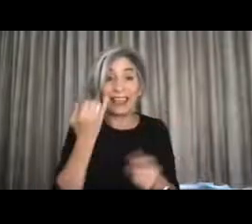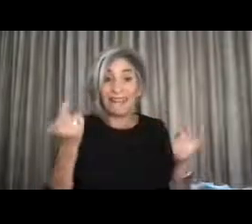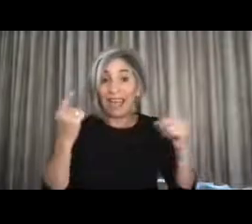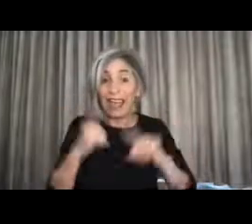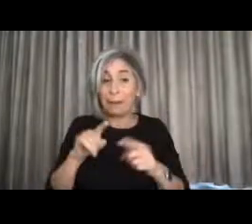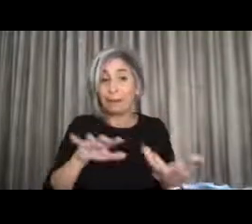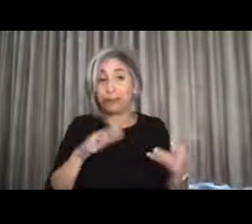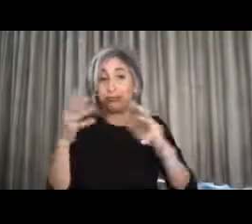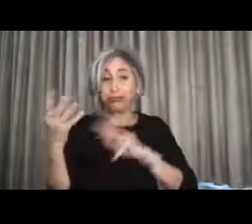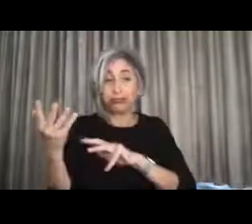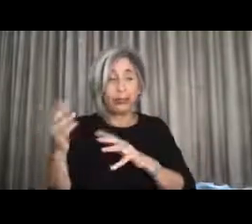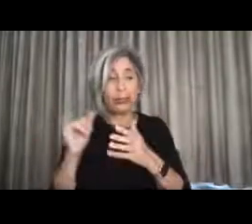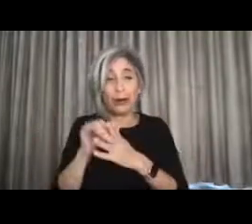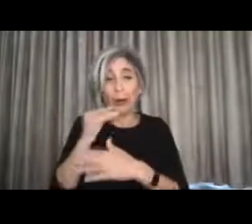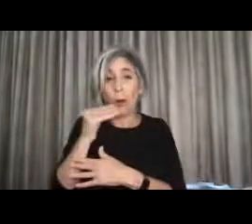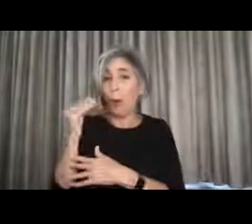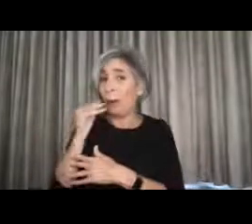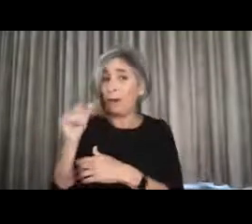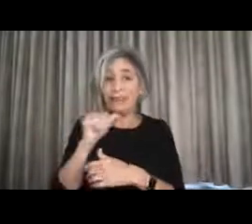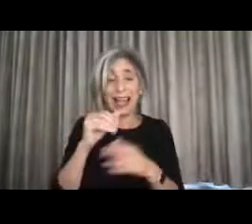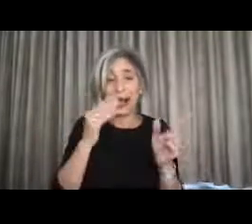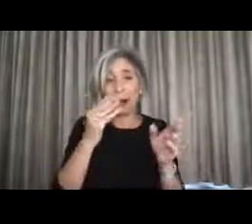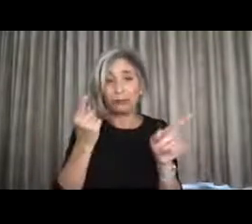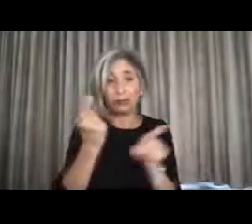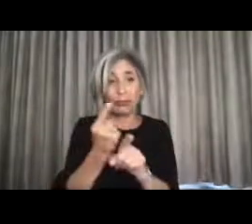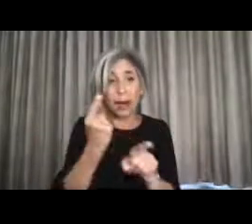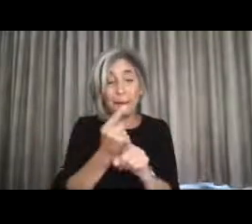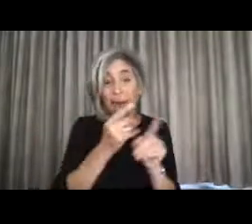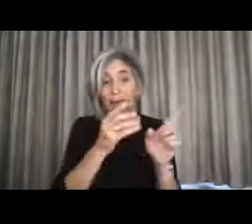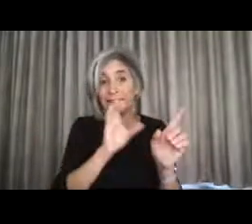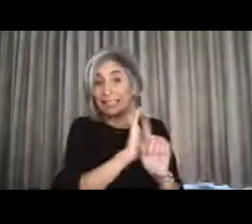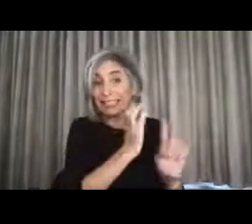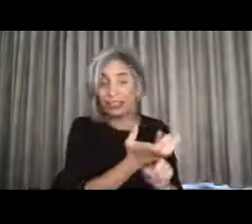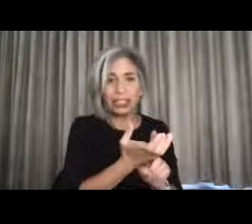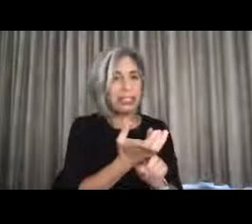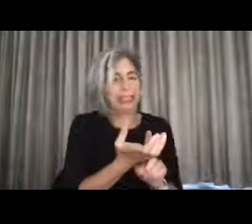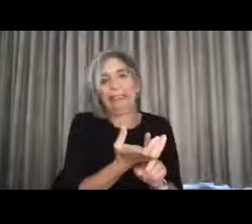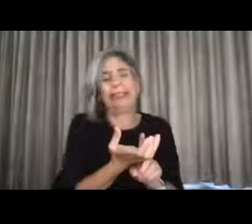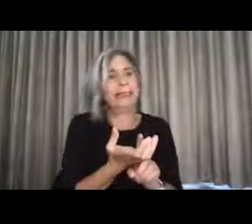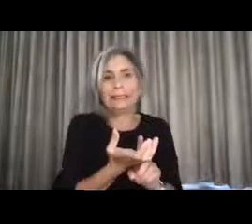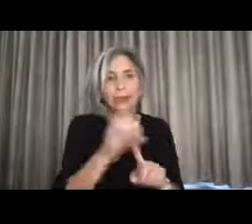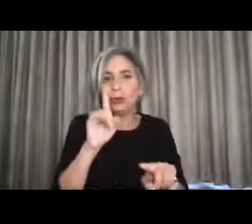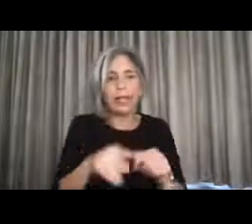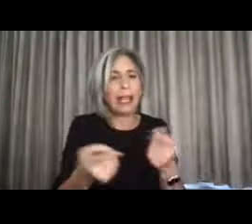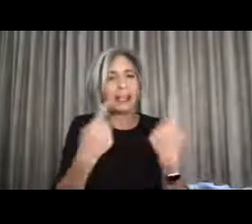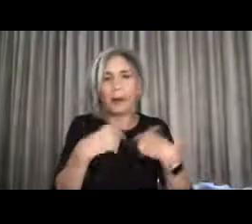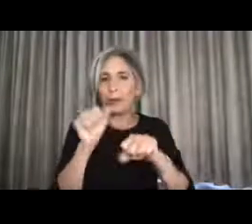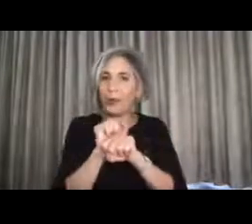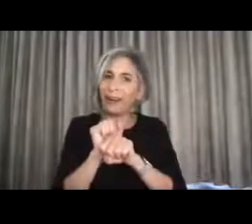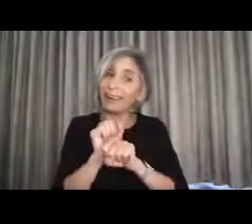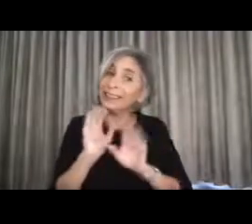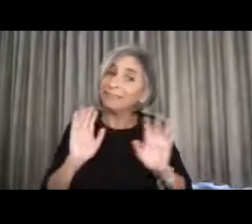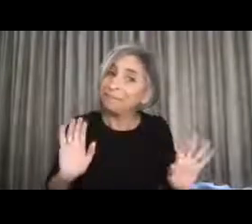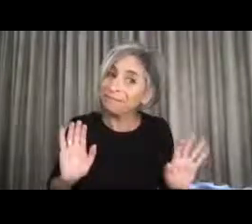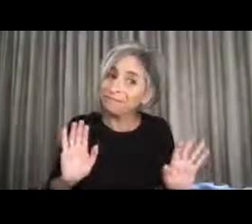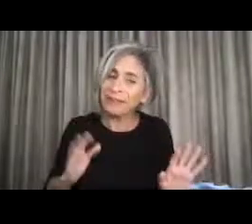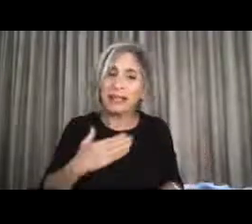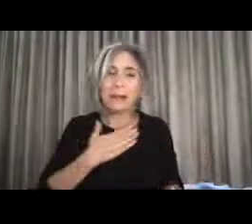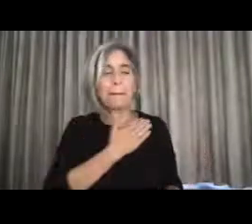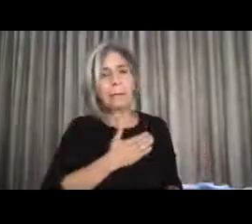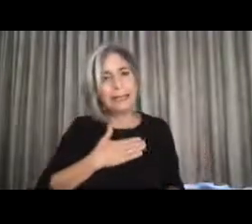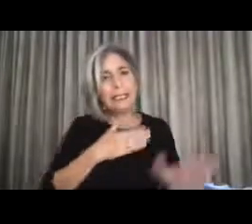mindset if their home is not in proper condition. So using learning lessons from that, I'd like to implore and tell everybody, please make sure you're getting